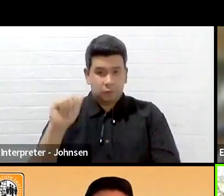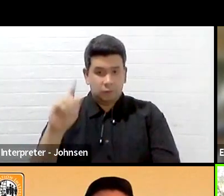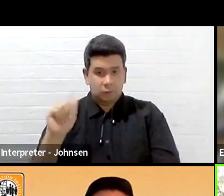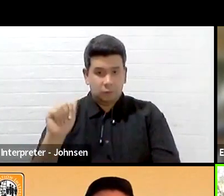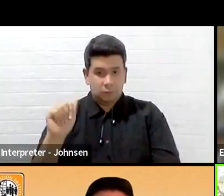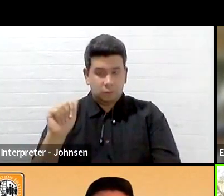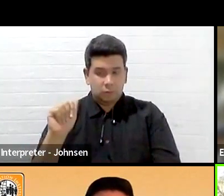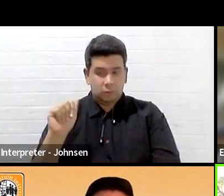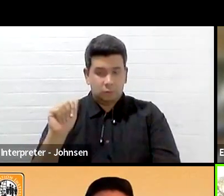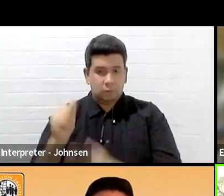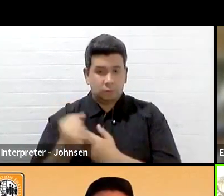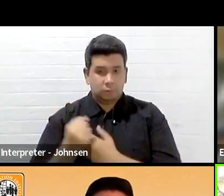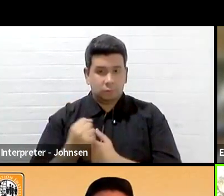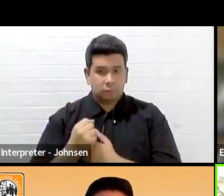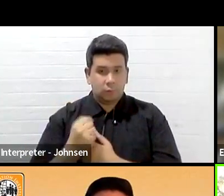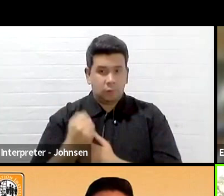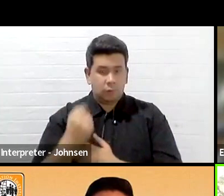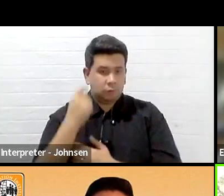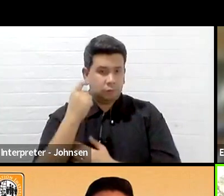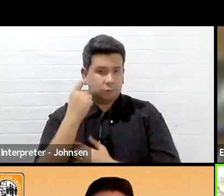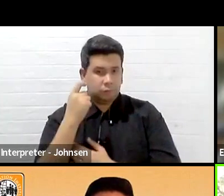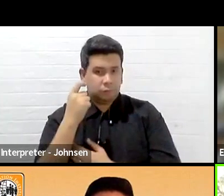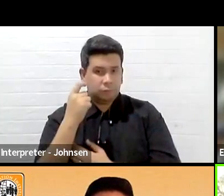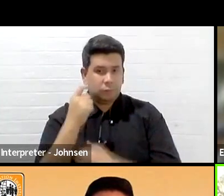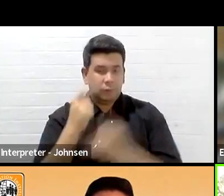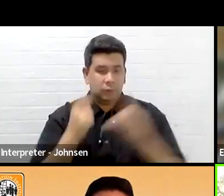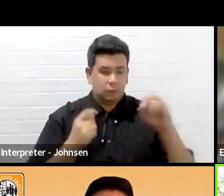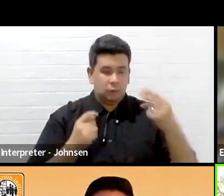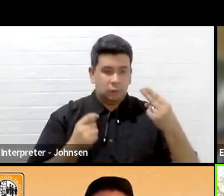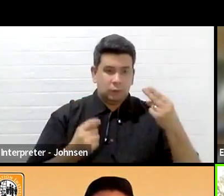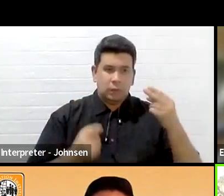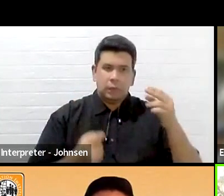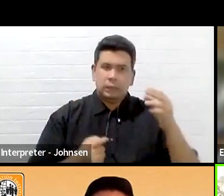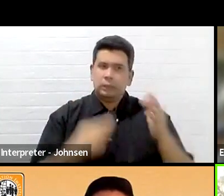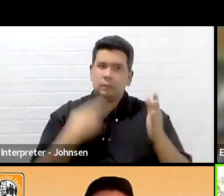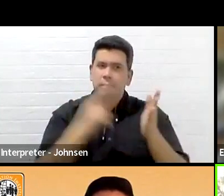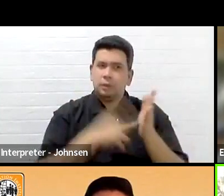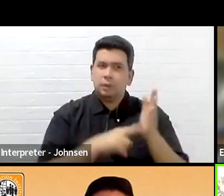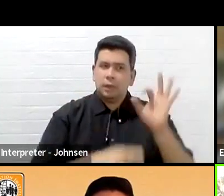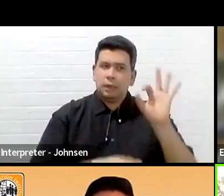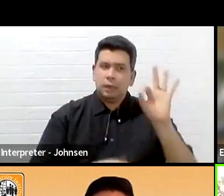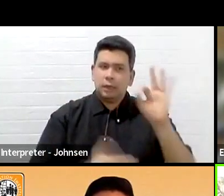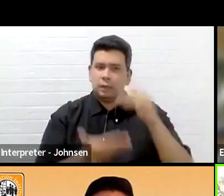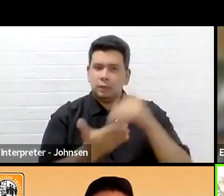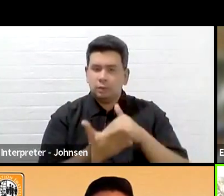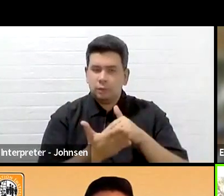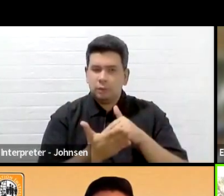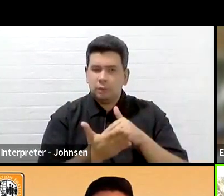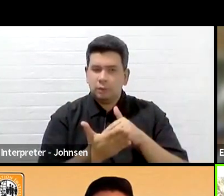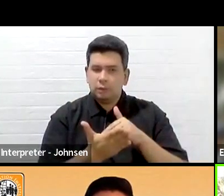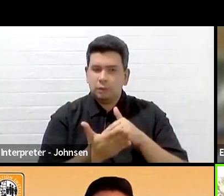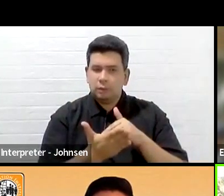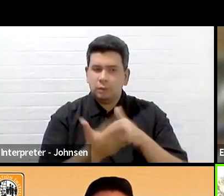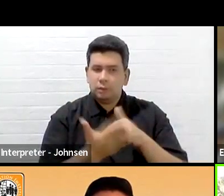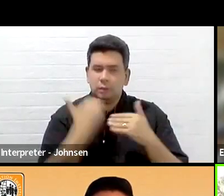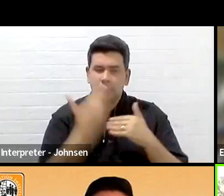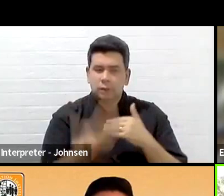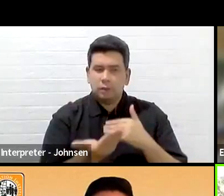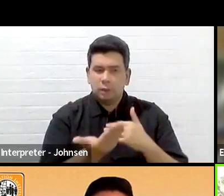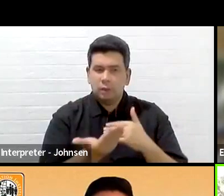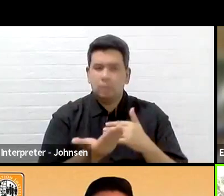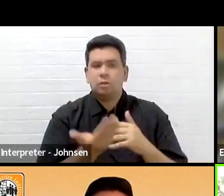simply because DOH reported 9,000 mortalities at the end of 2020. So it seems as